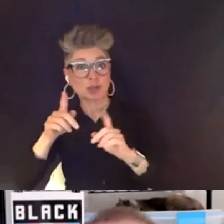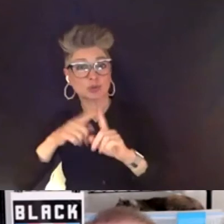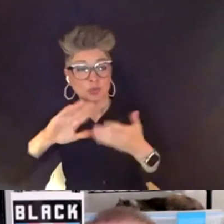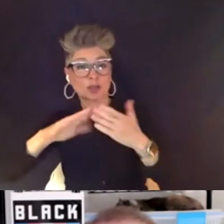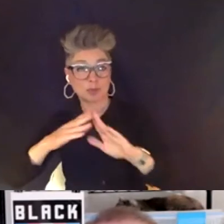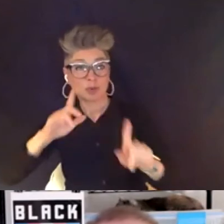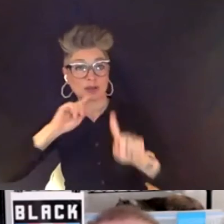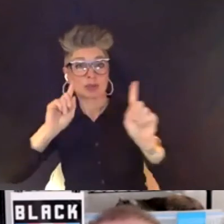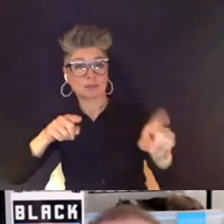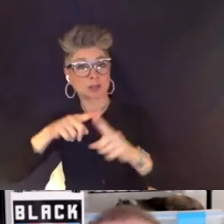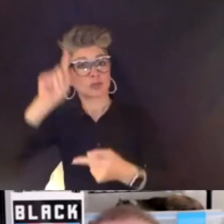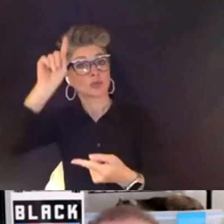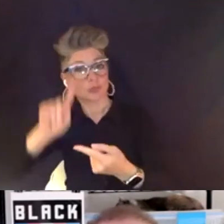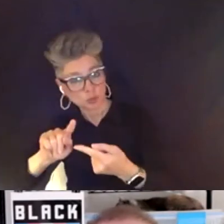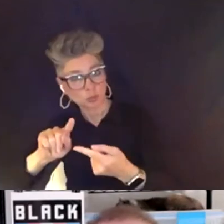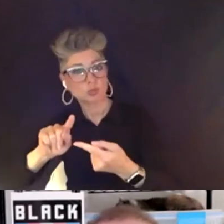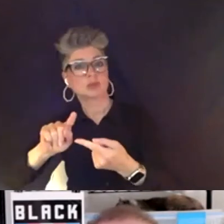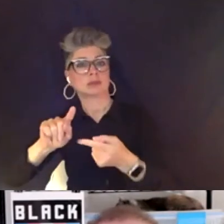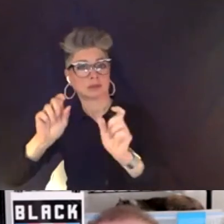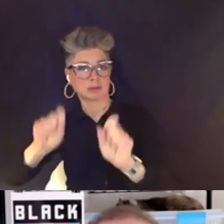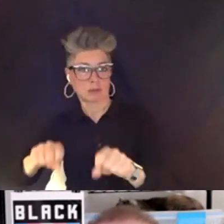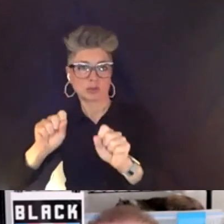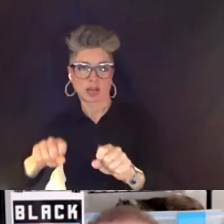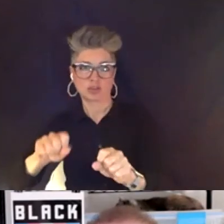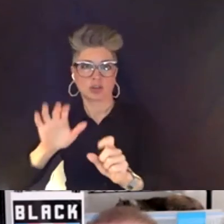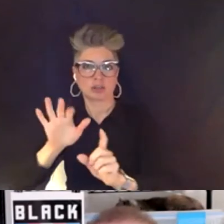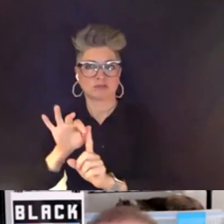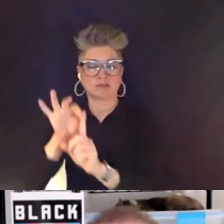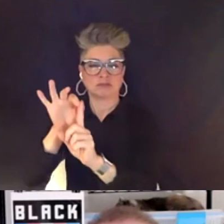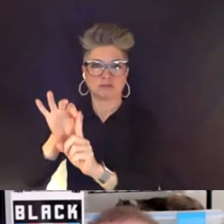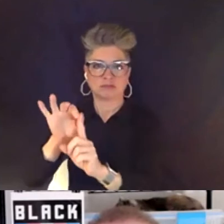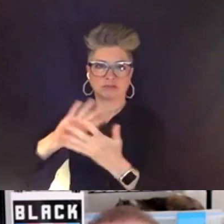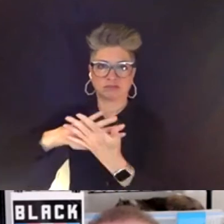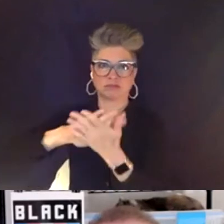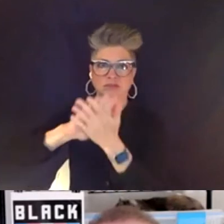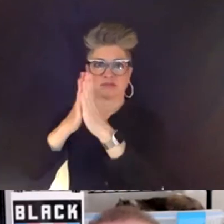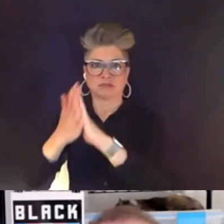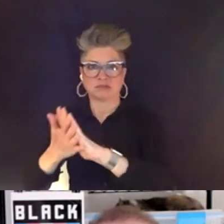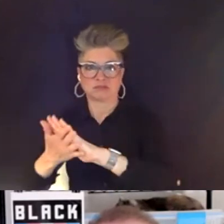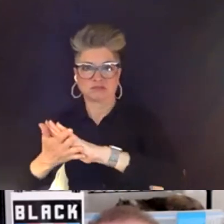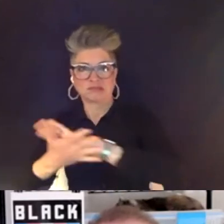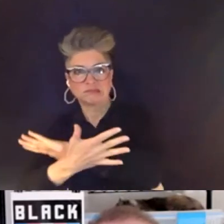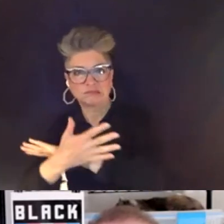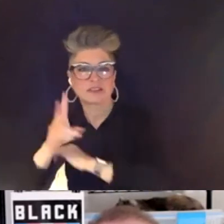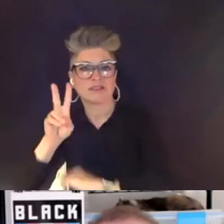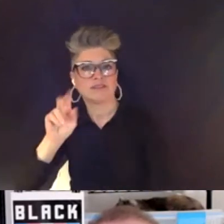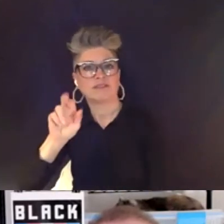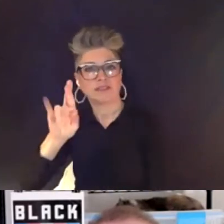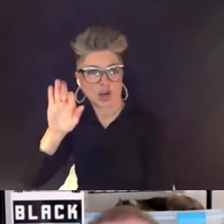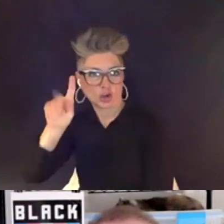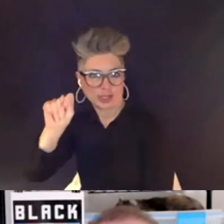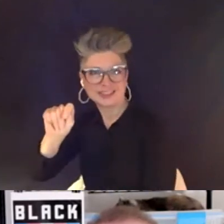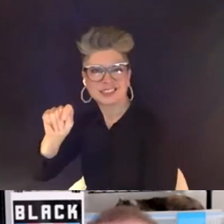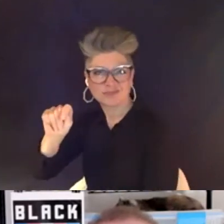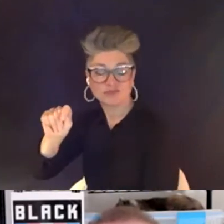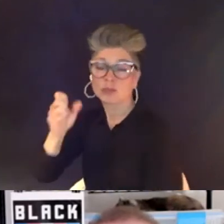to reducing the potential of variants developing. So I think that we can all be very, very happy with